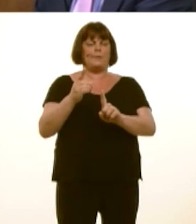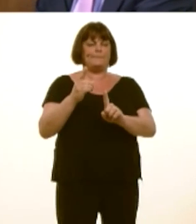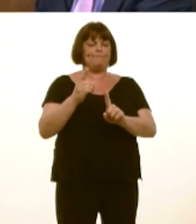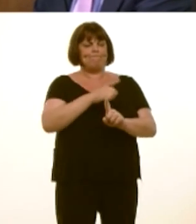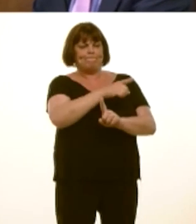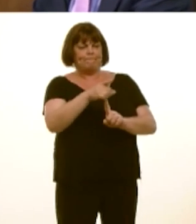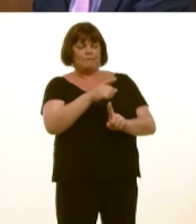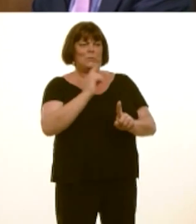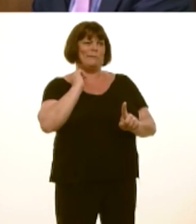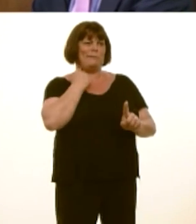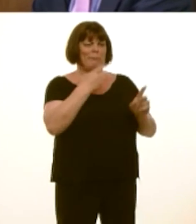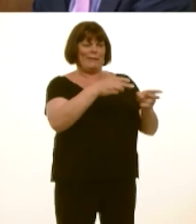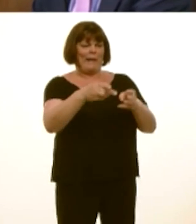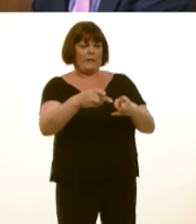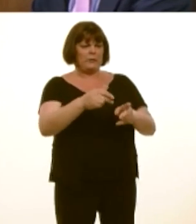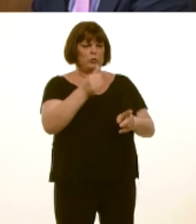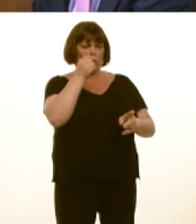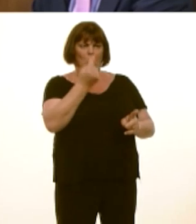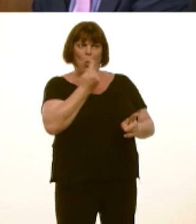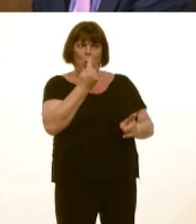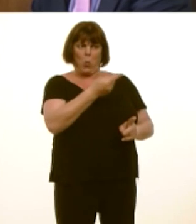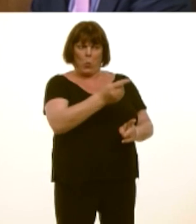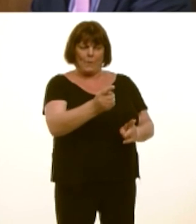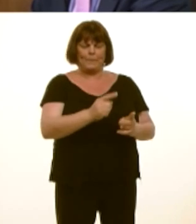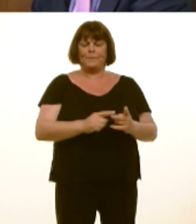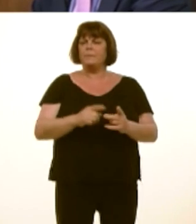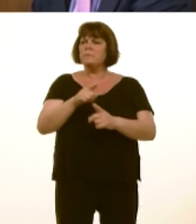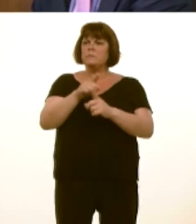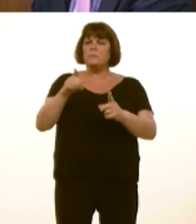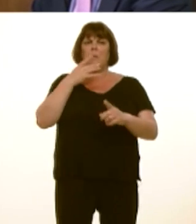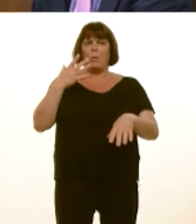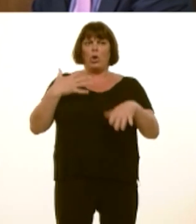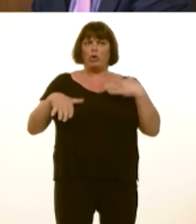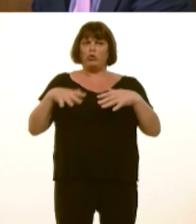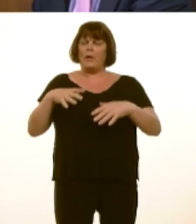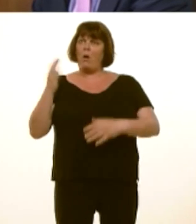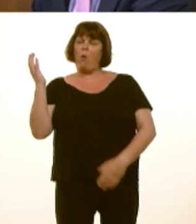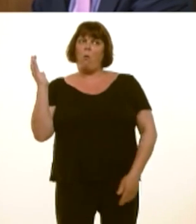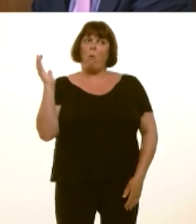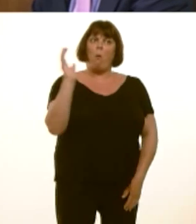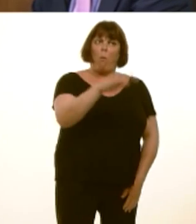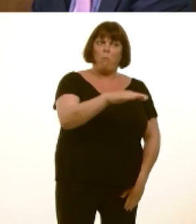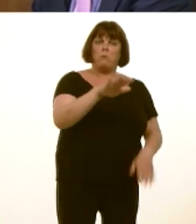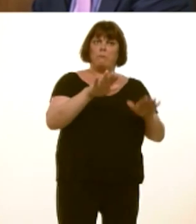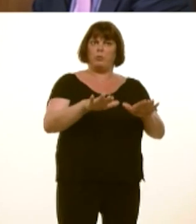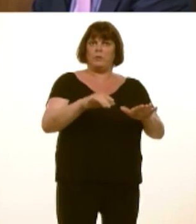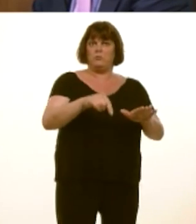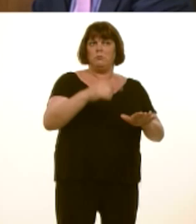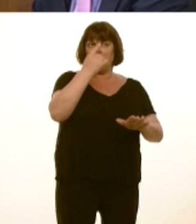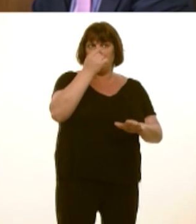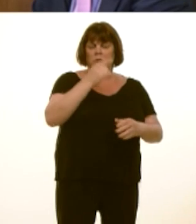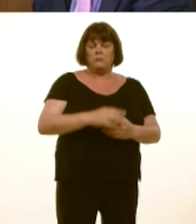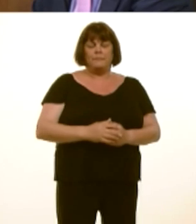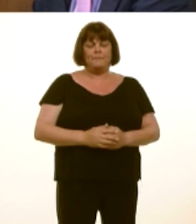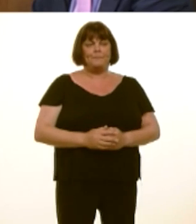those who have been killed, to return those who have been injured back to the UK, and then,